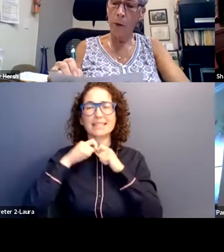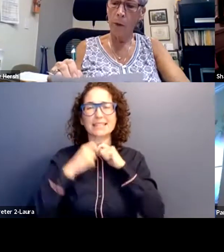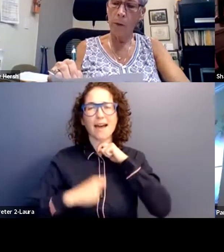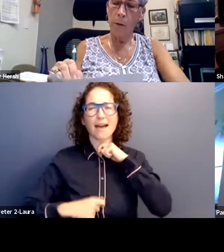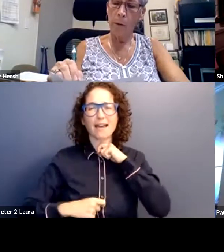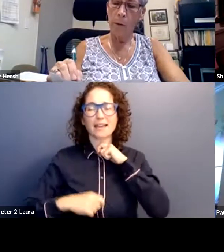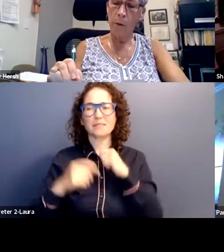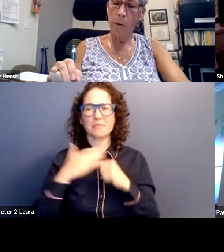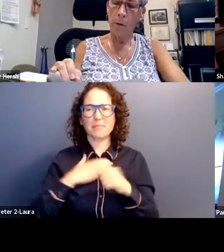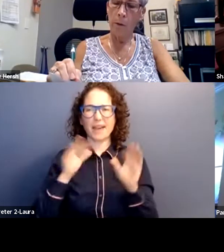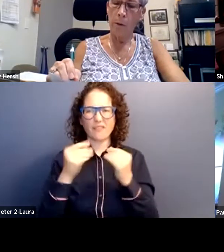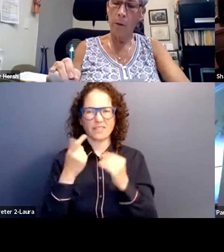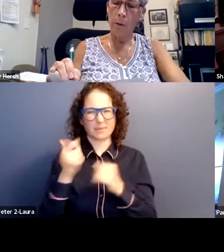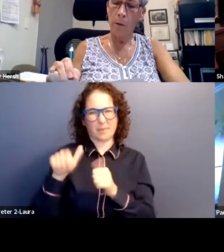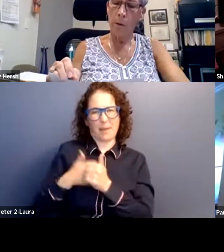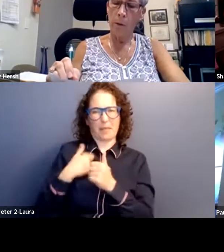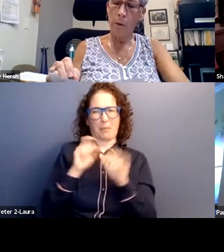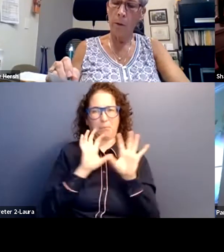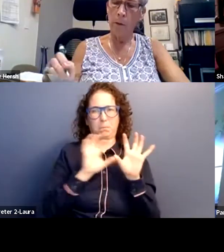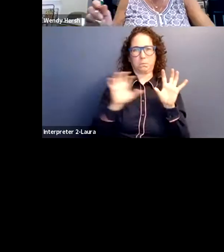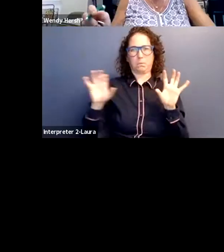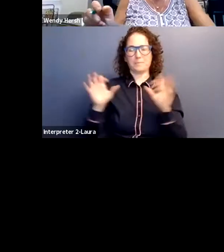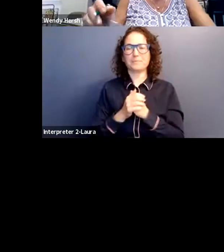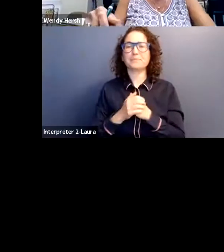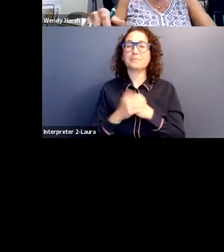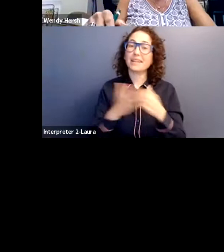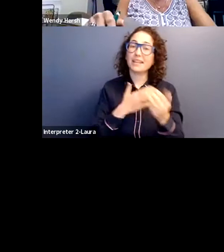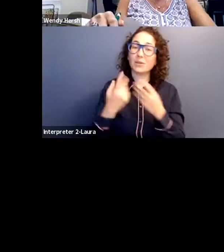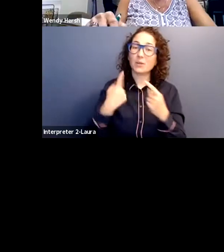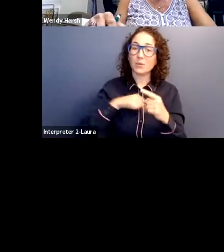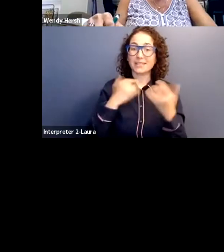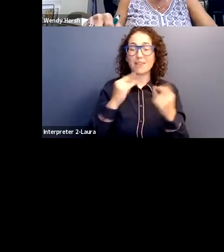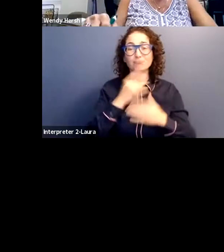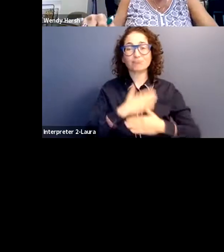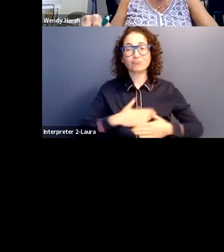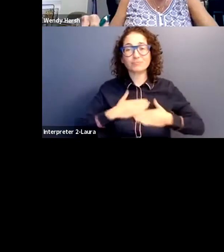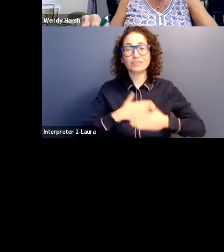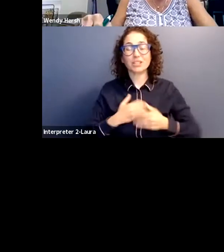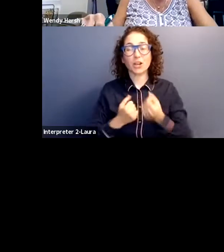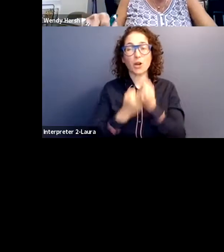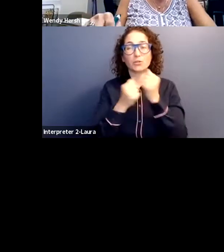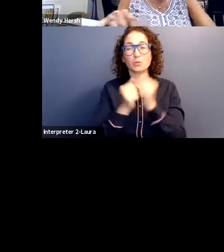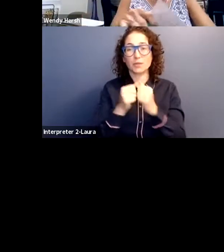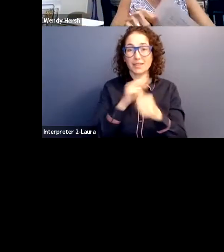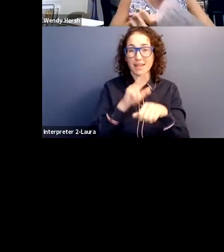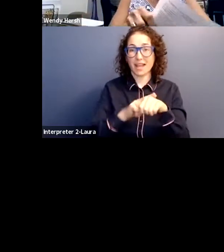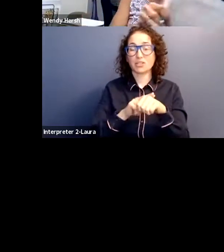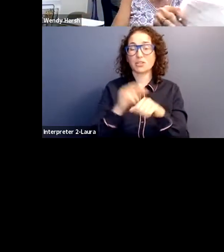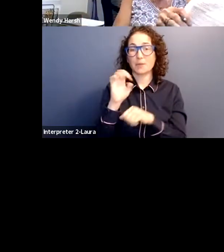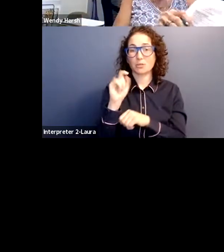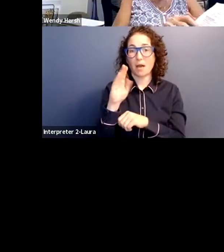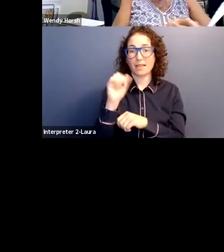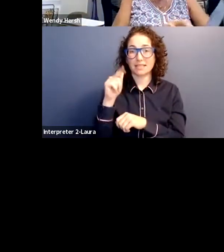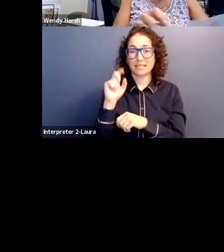office. So Berkeley is really pleased to co-host this event today with the National Rehabilitation Association Metropolitan New York chapter. And it's a